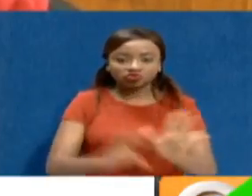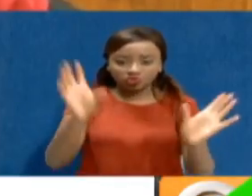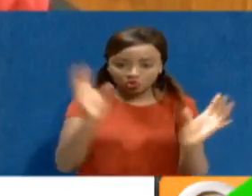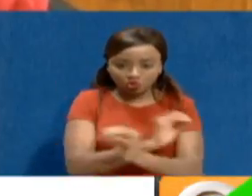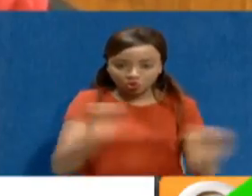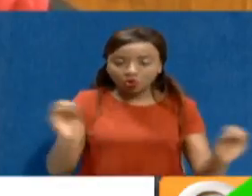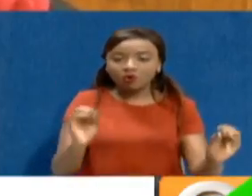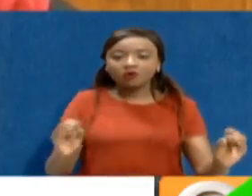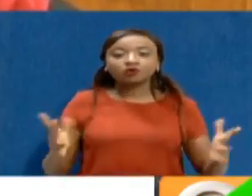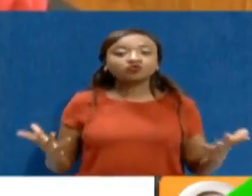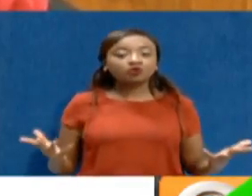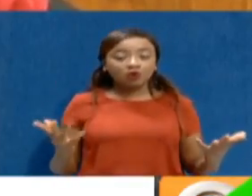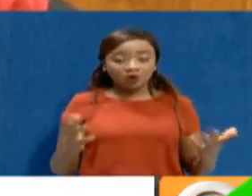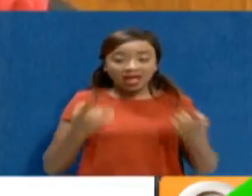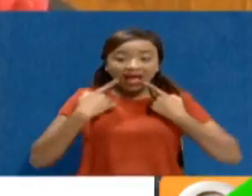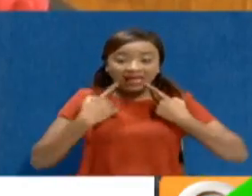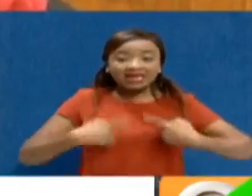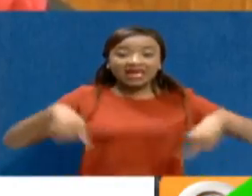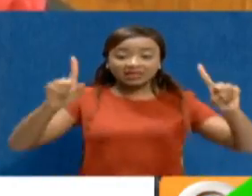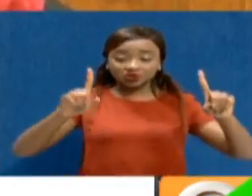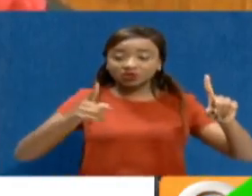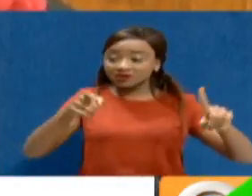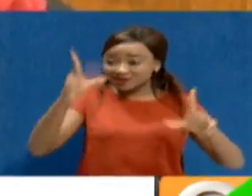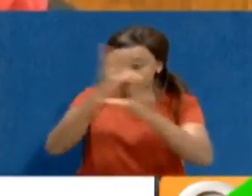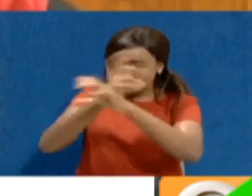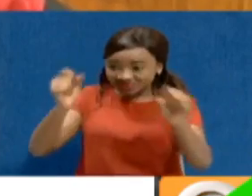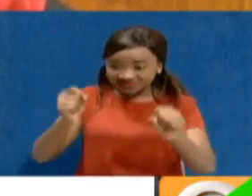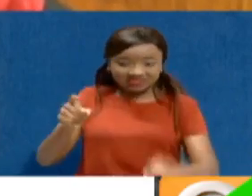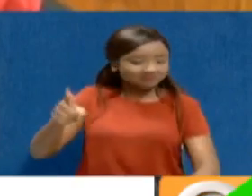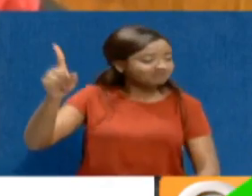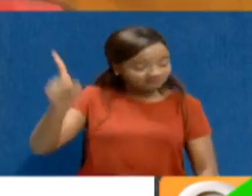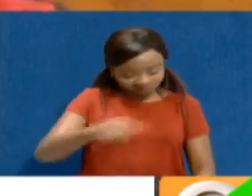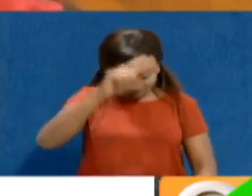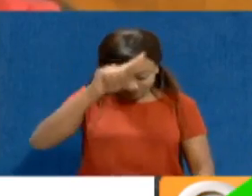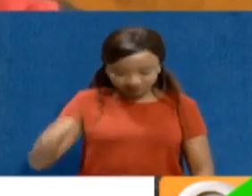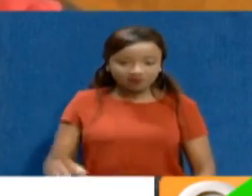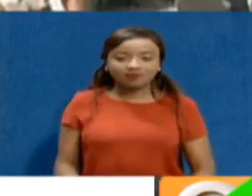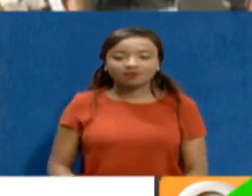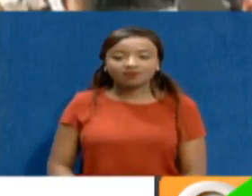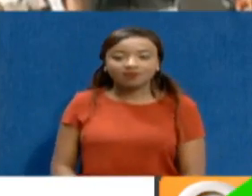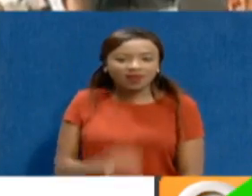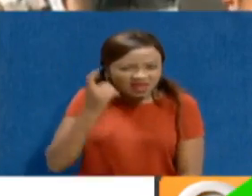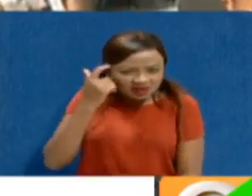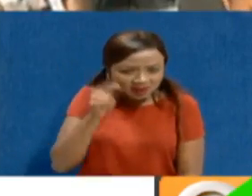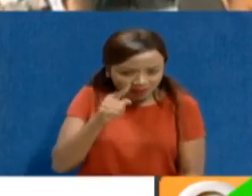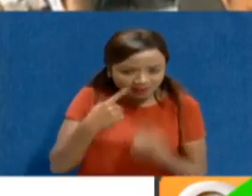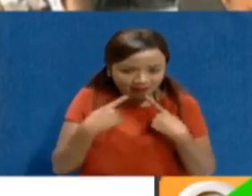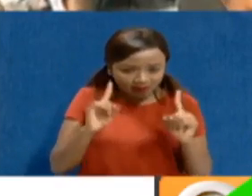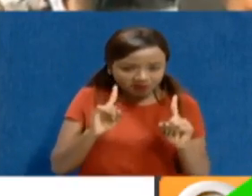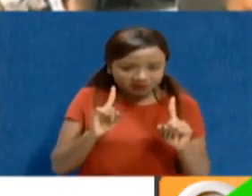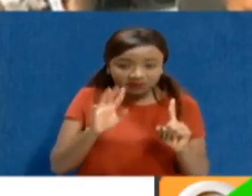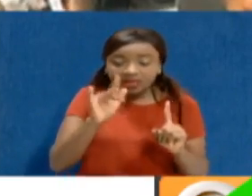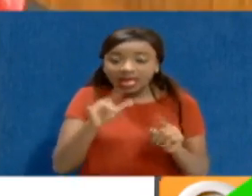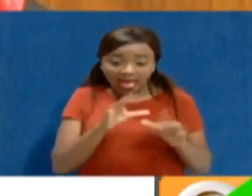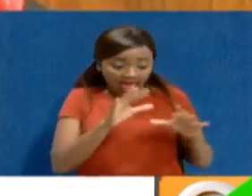and the applicable law, rendering the declared results invalid. The greatness of a